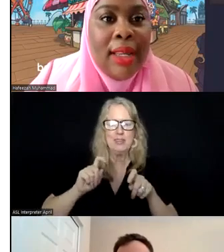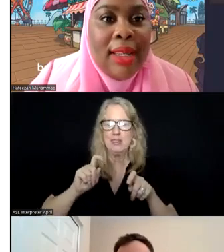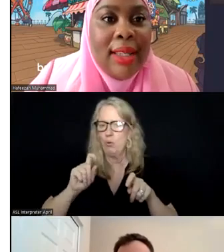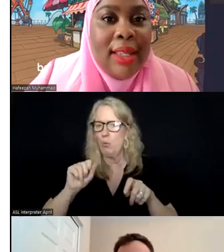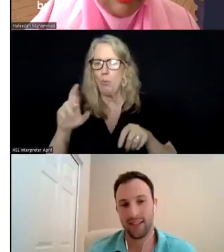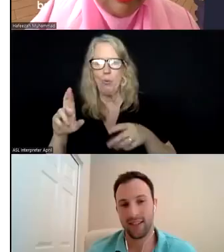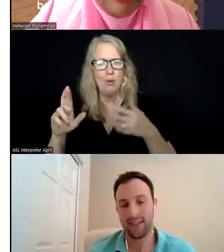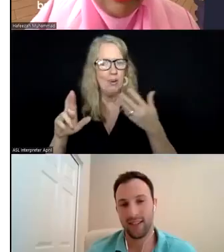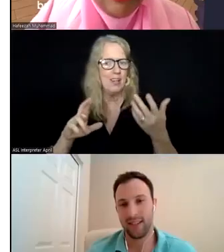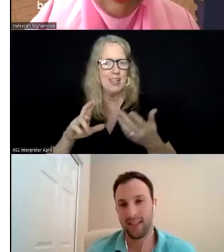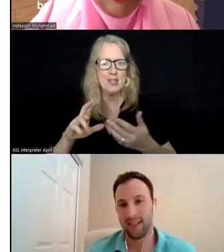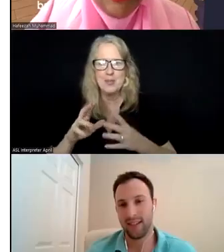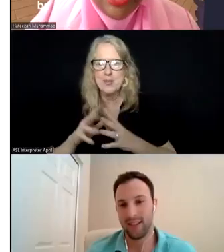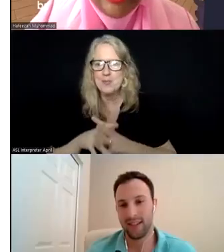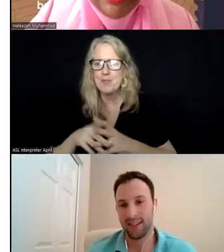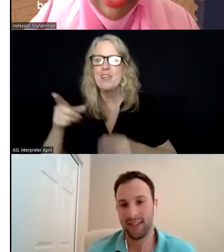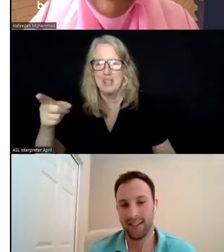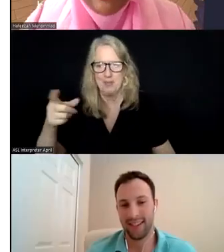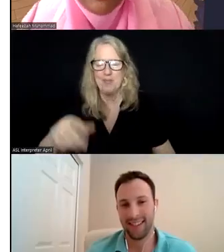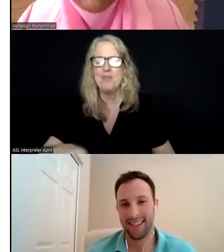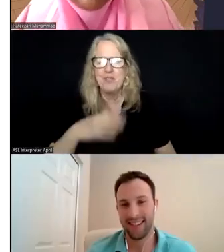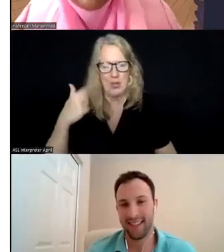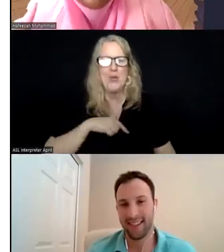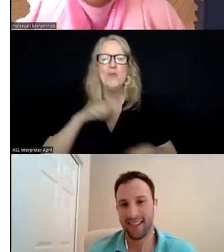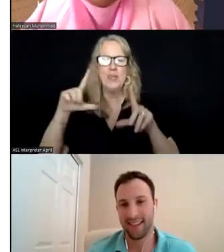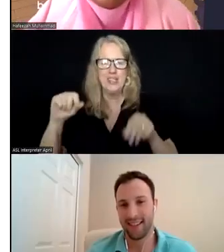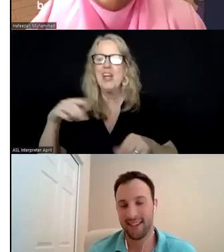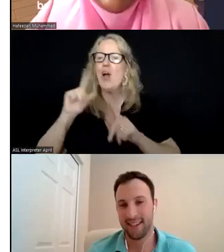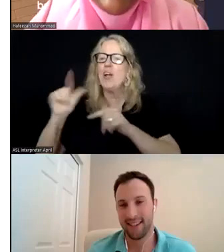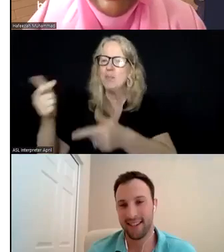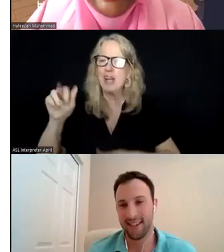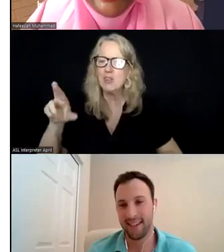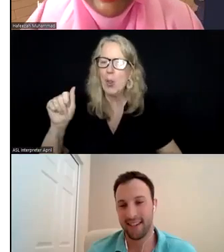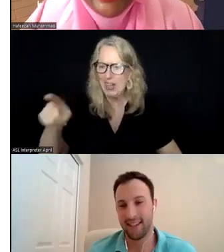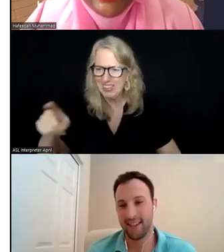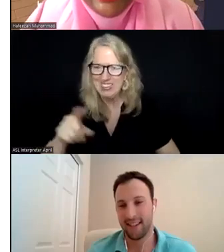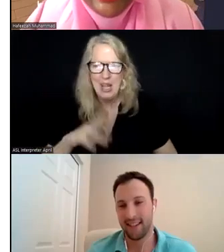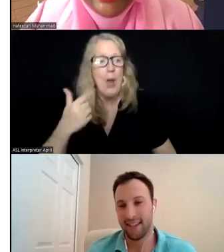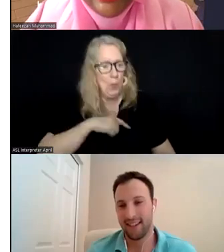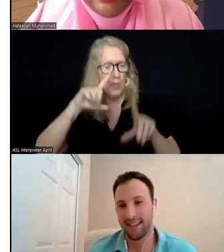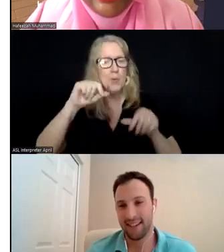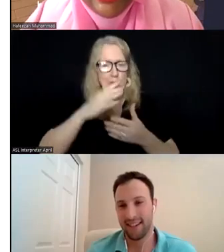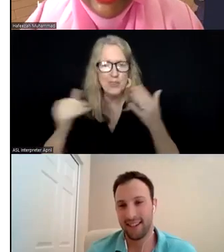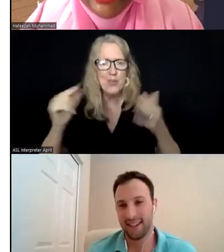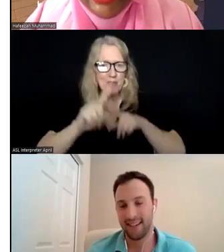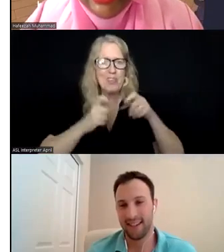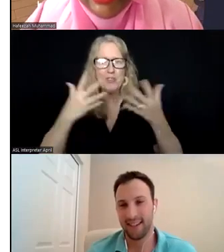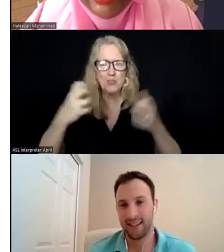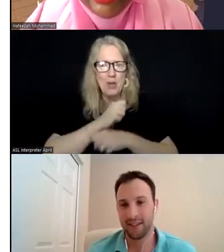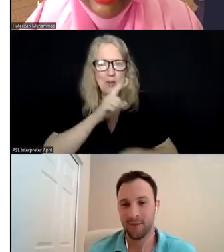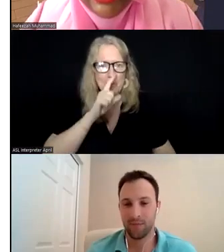or We do we have can a get some question time in the back, Laura. Yes. Well, we do have a question. I want to make sure we get to